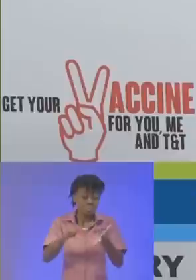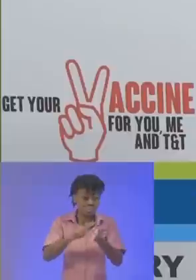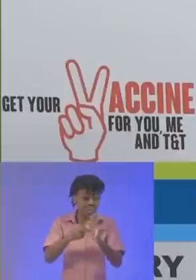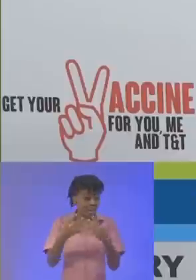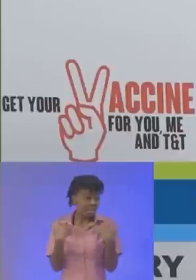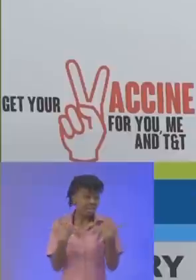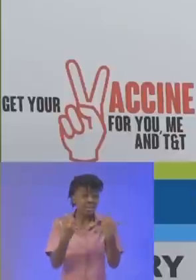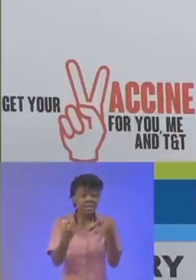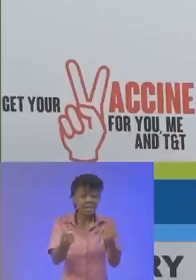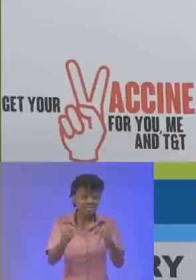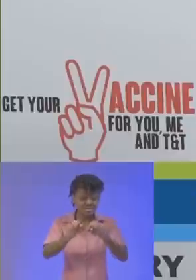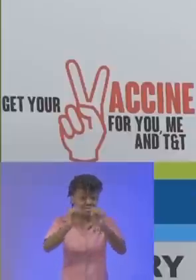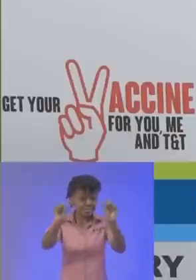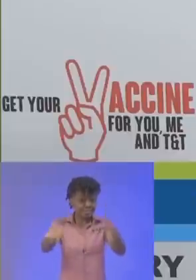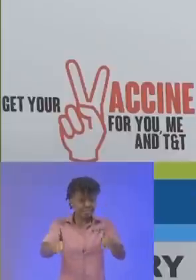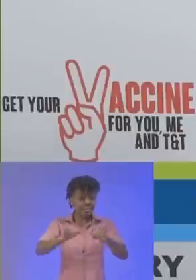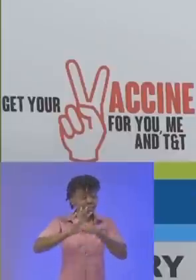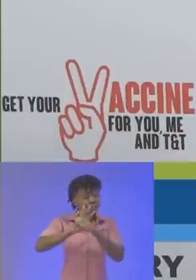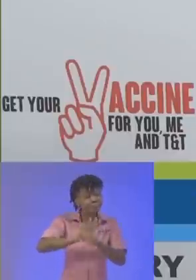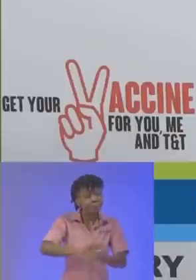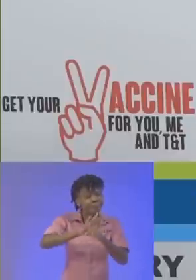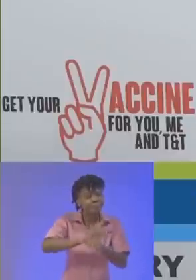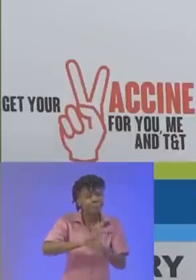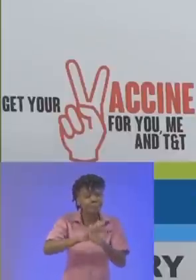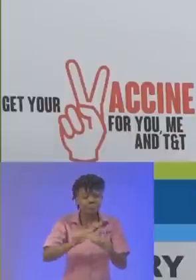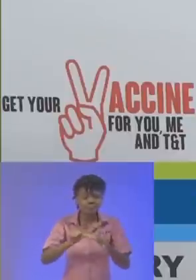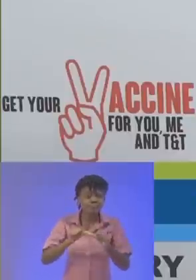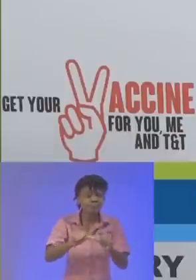This virus is extremely uncertain.